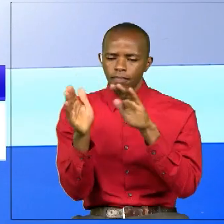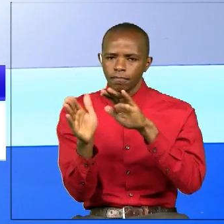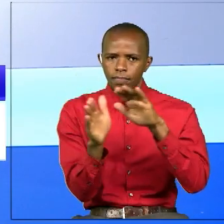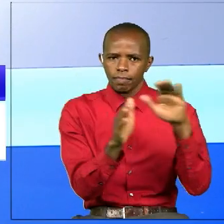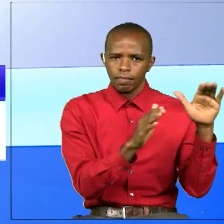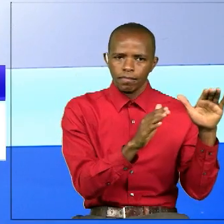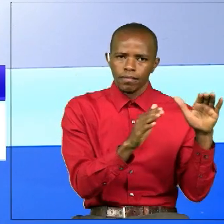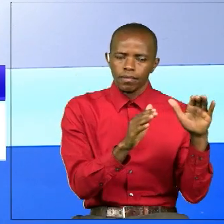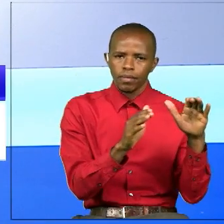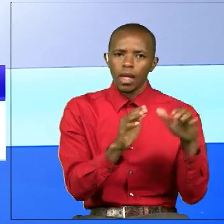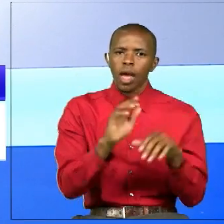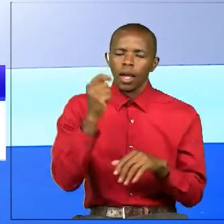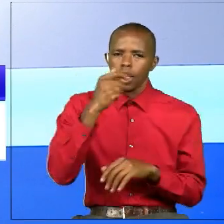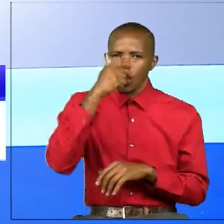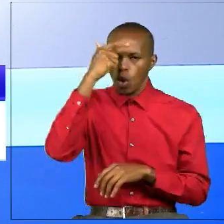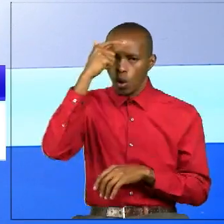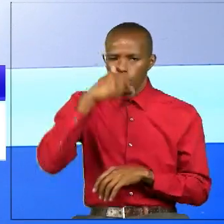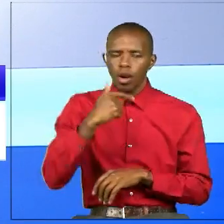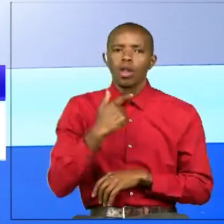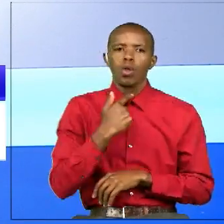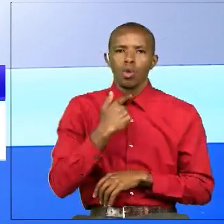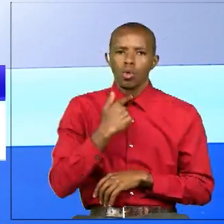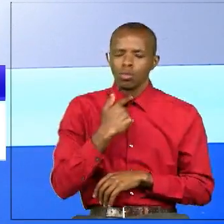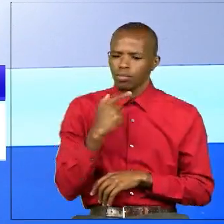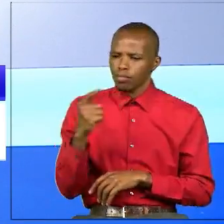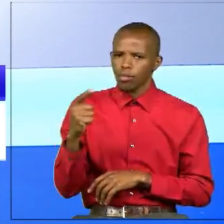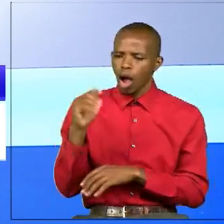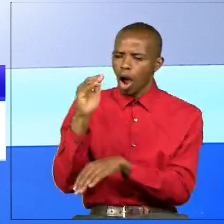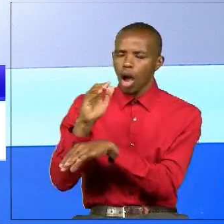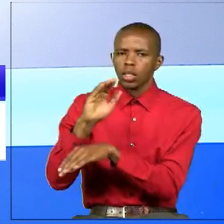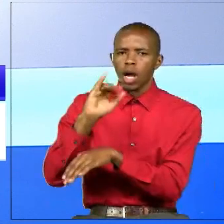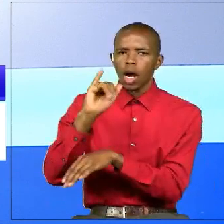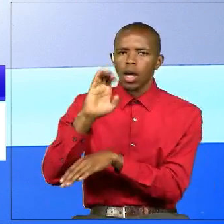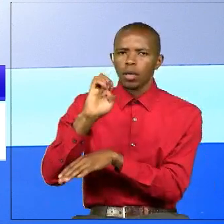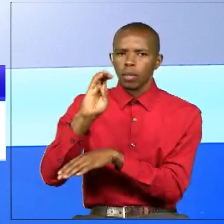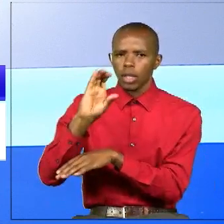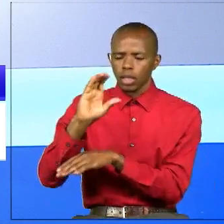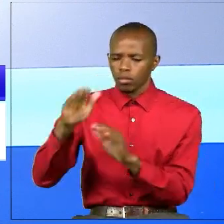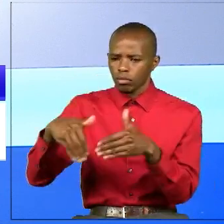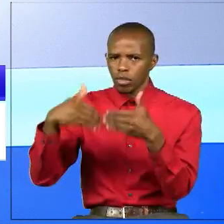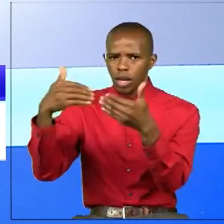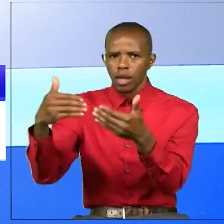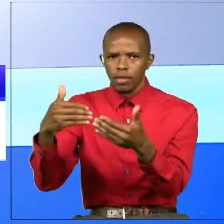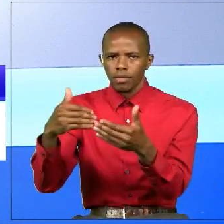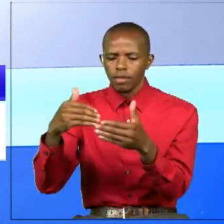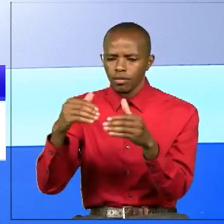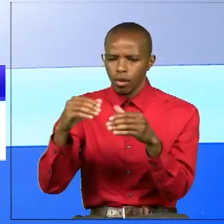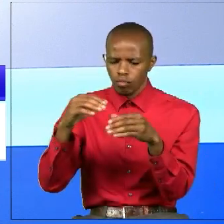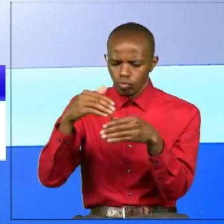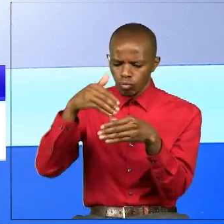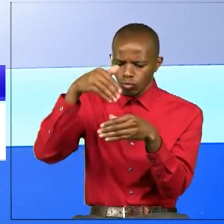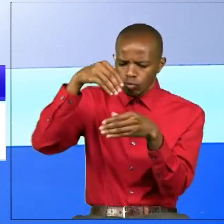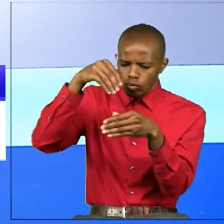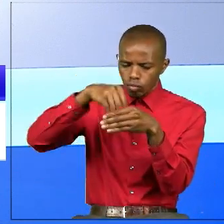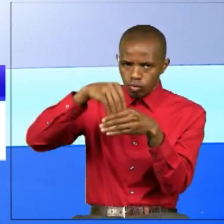Now, the Kenya Union for the Blind have urged the Independent Electoral and Boundaries Commission (IEBC) to provide tactile voting ballot devices for visually